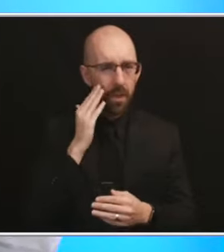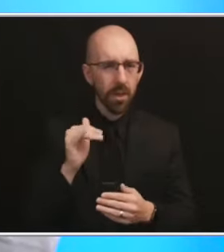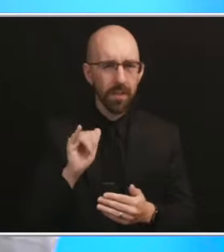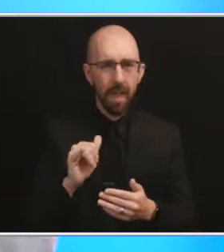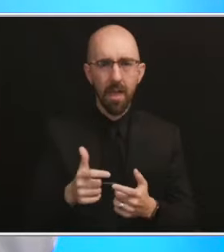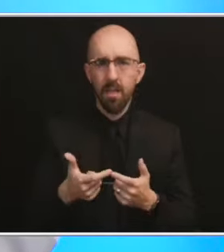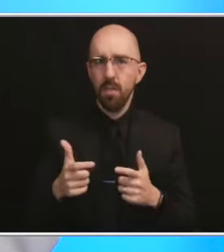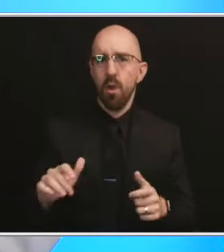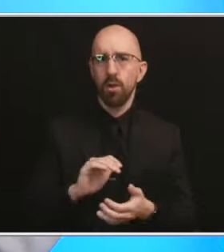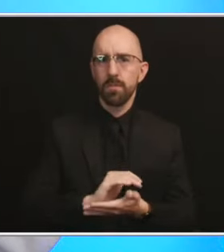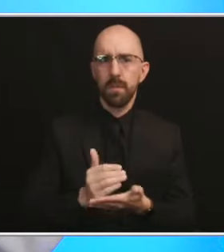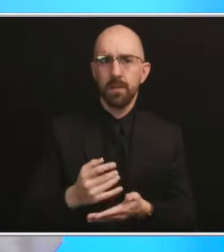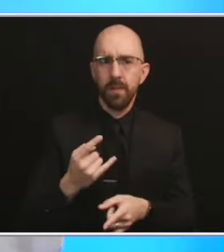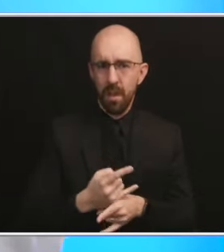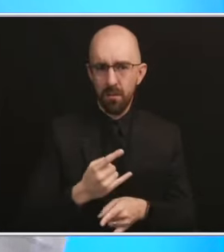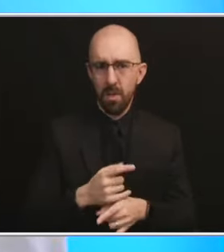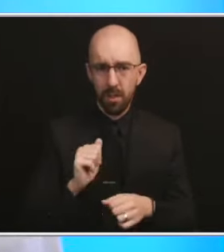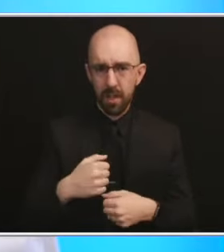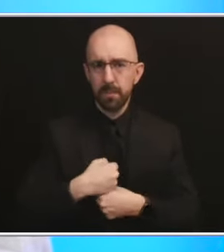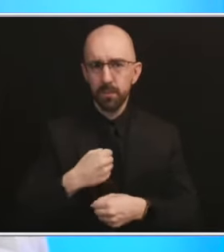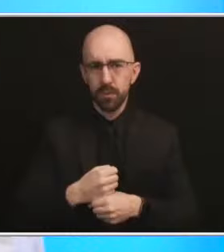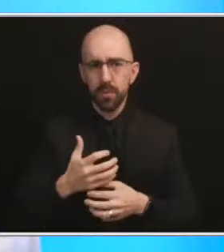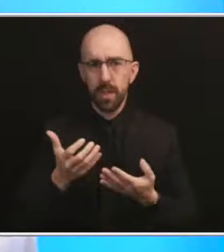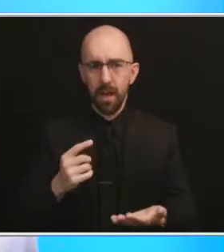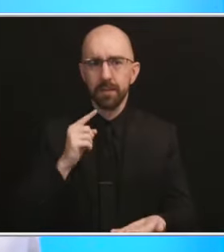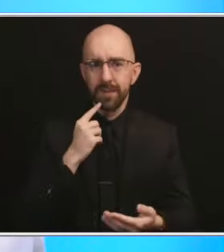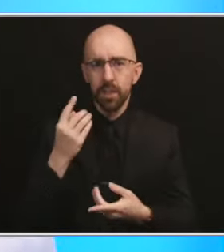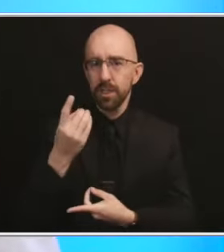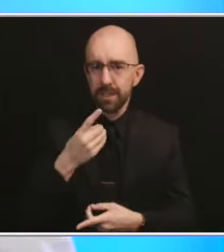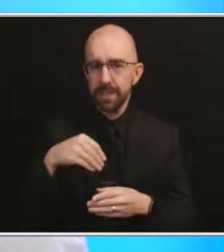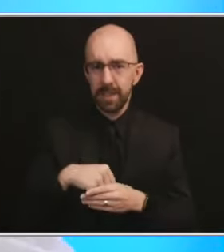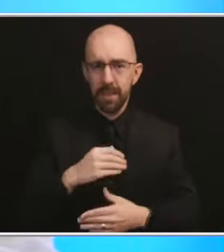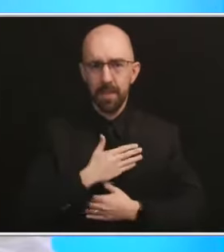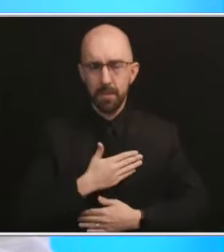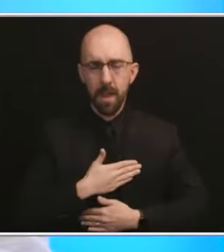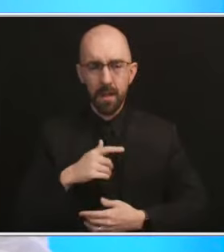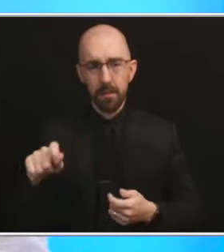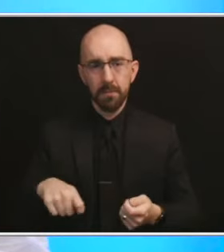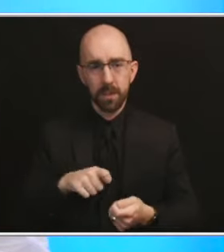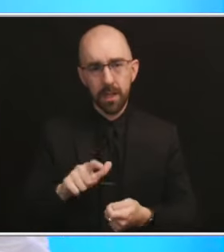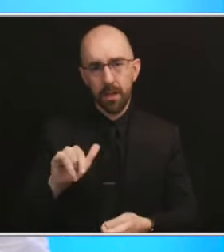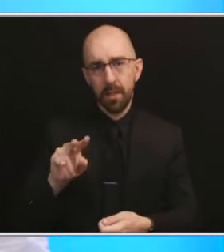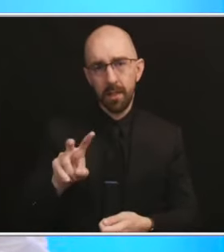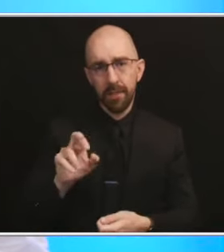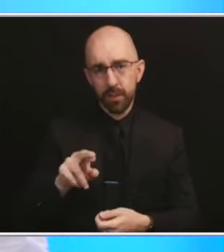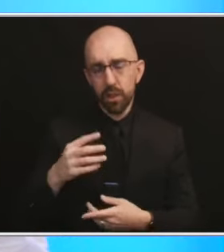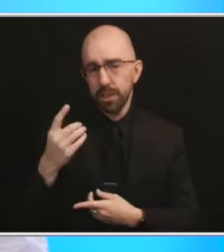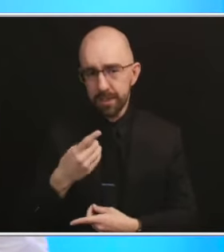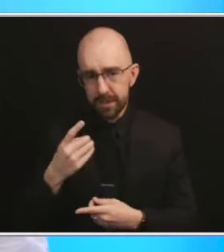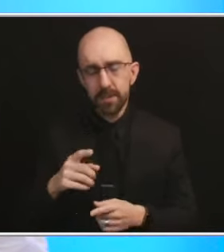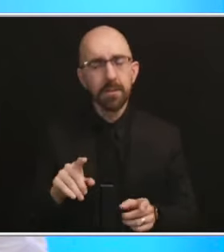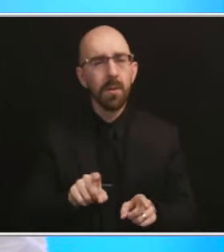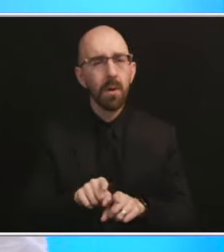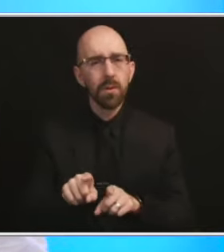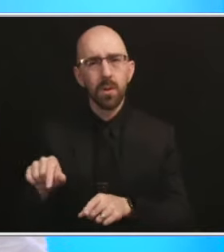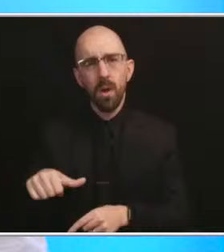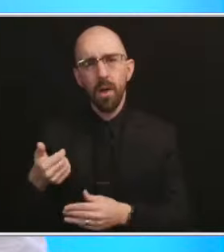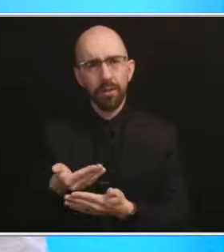of alcohol can produce a lot of severe diseases in the body, particularly liver disease, but also other things such